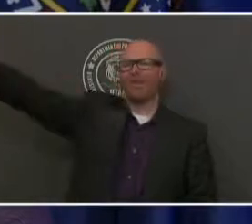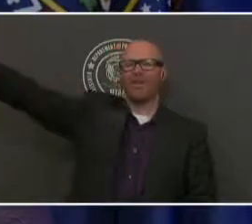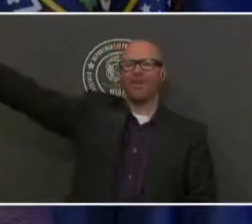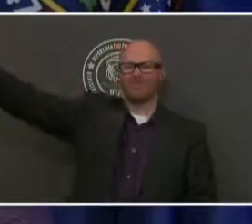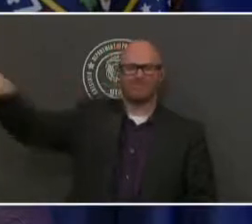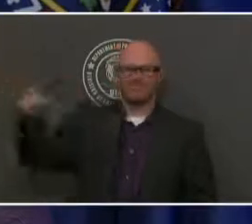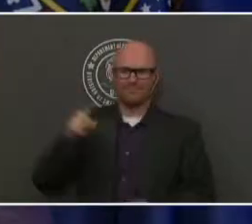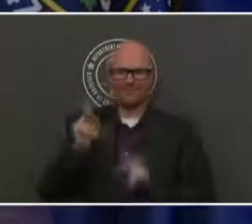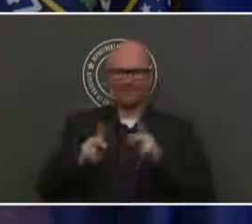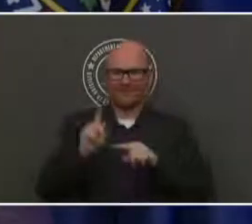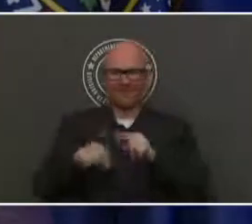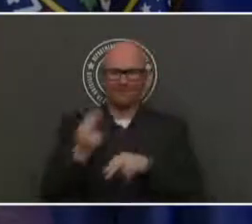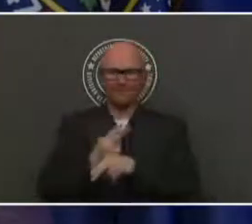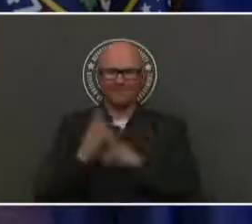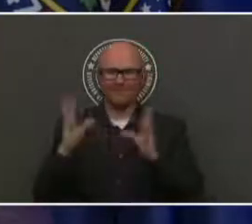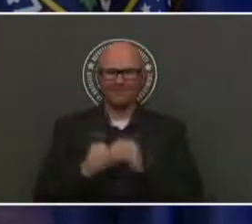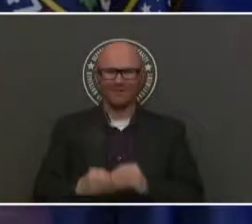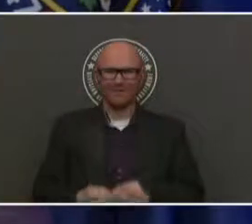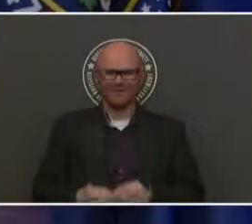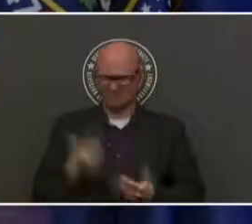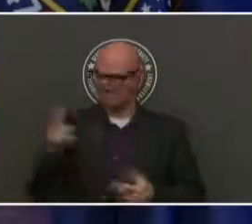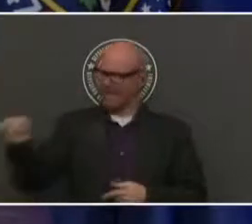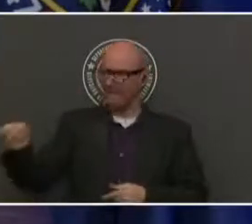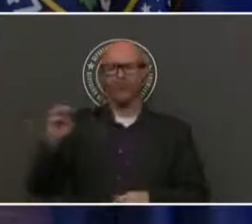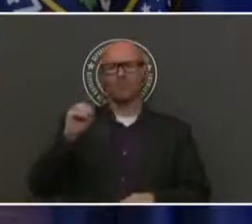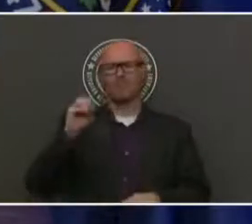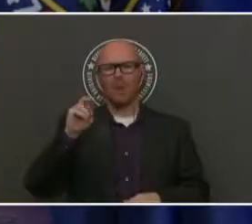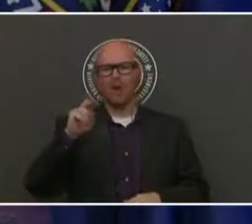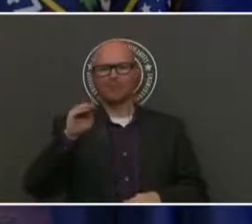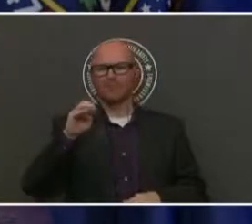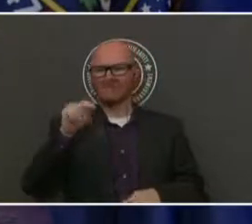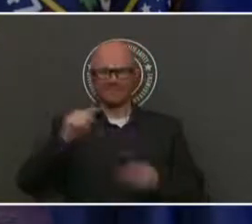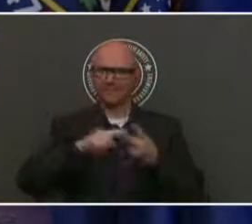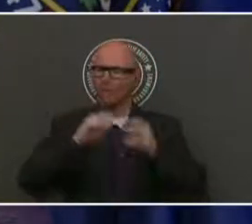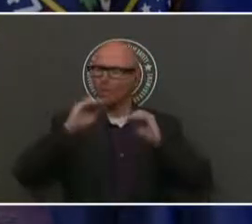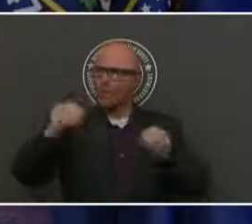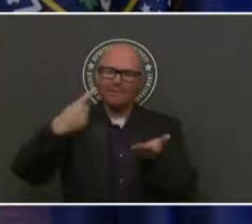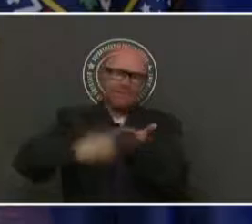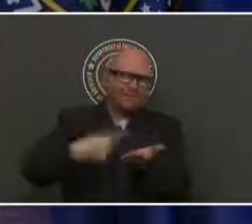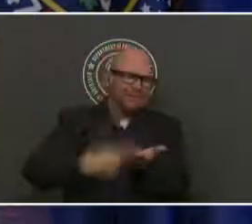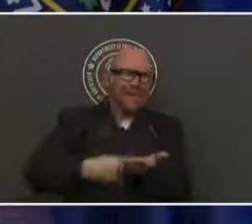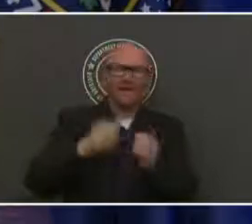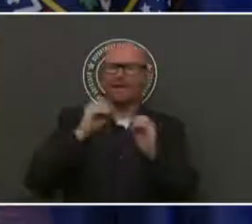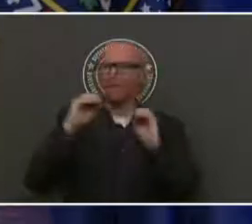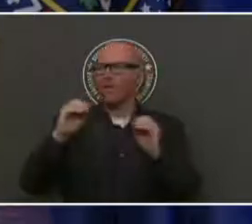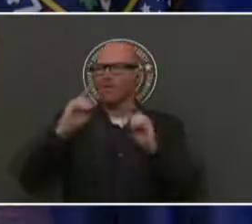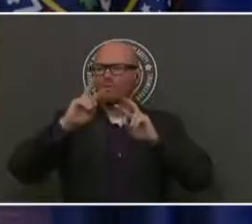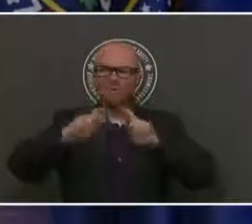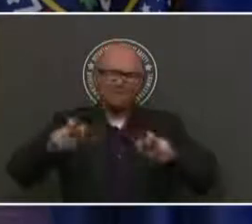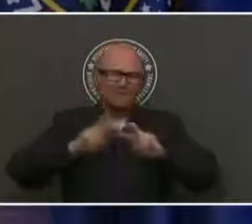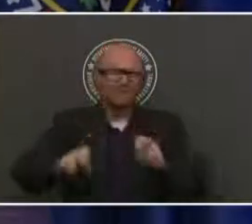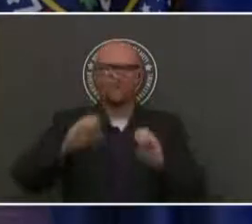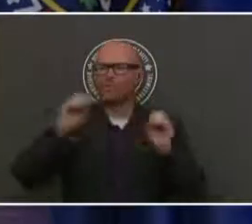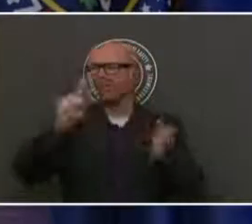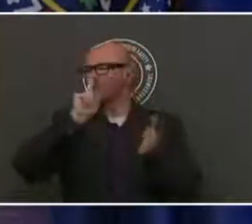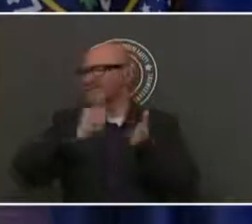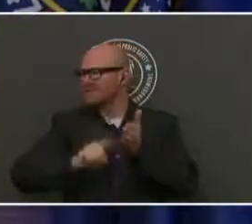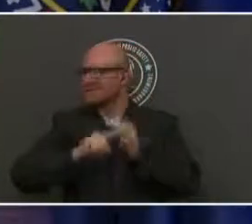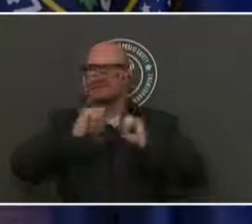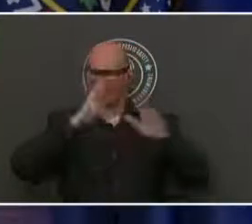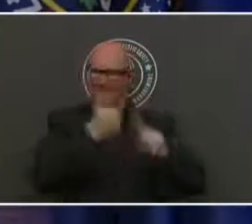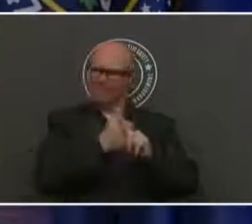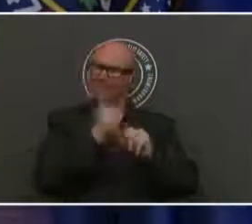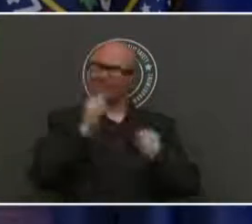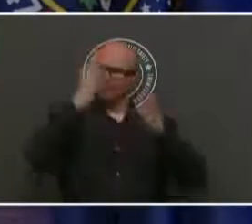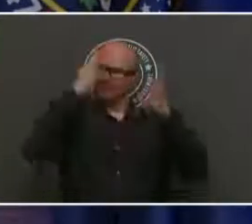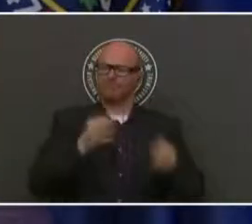deliberation, without any negotiation, without any debate, without having to get buy-in from different groups. And